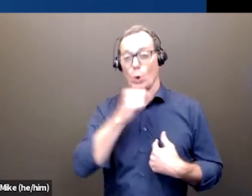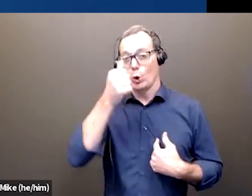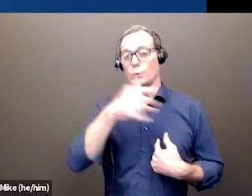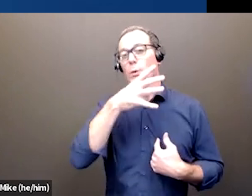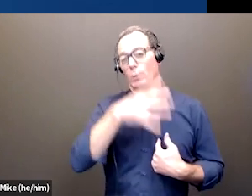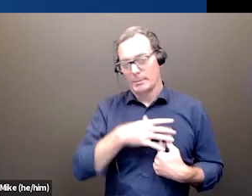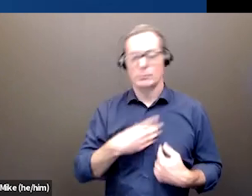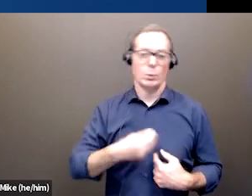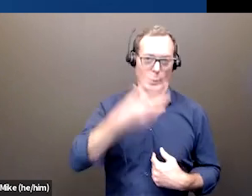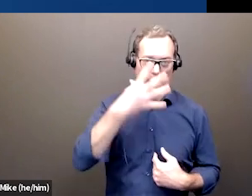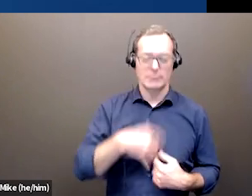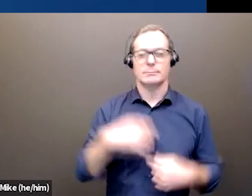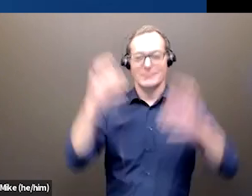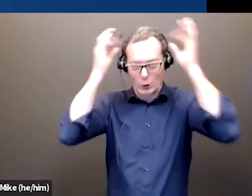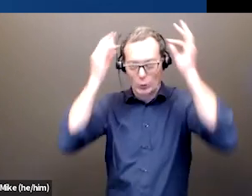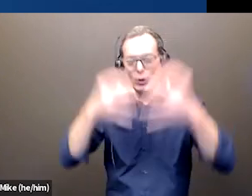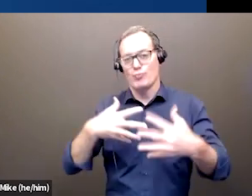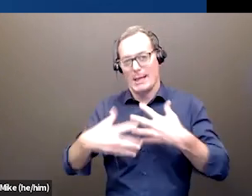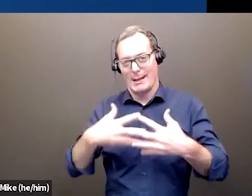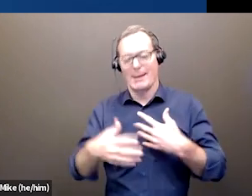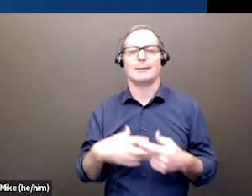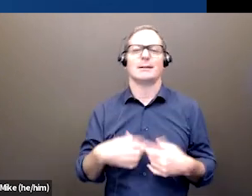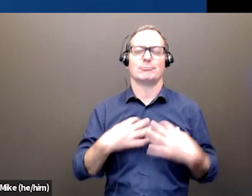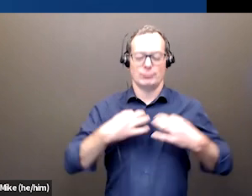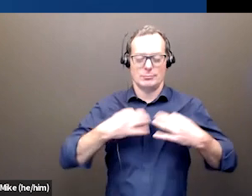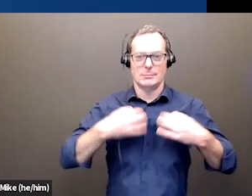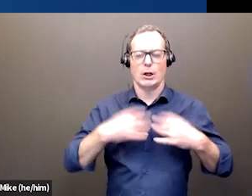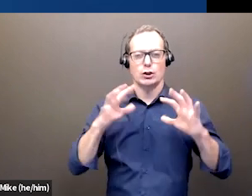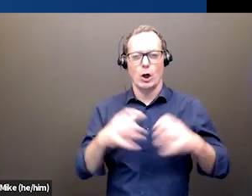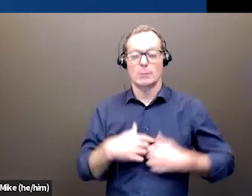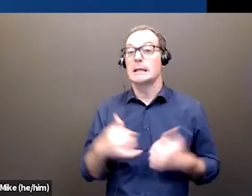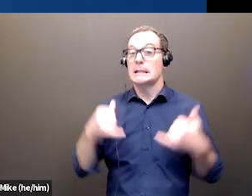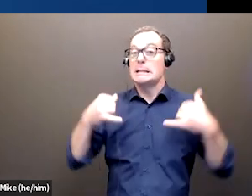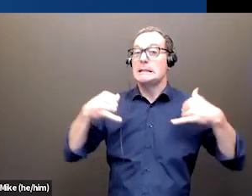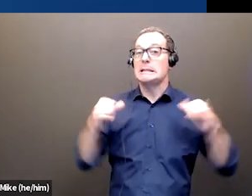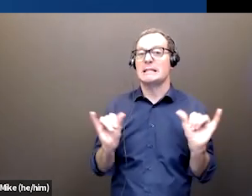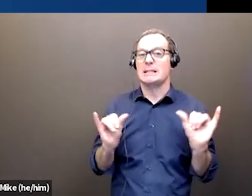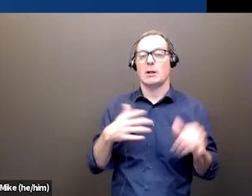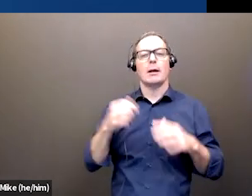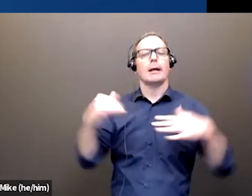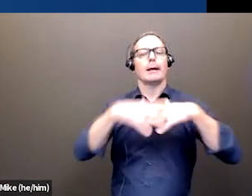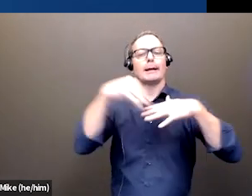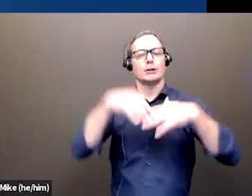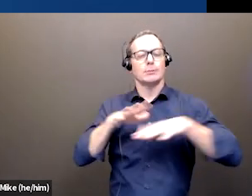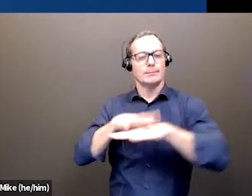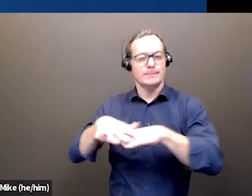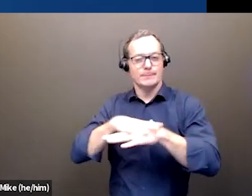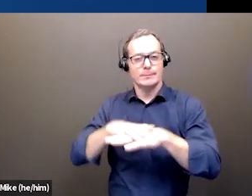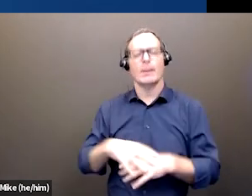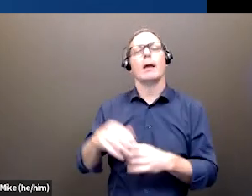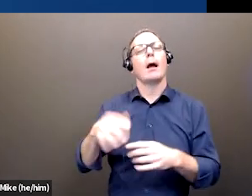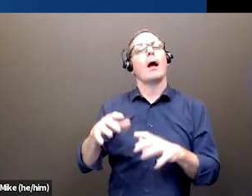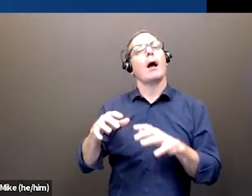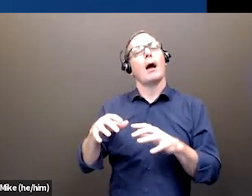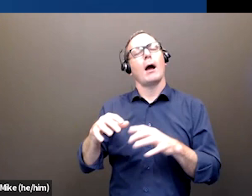hair wearing a dark top. I join you from the unceded territory of the Mi'kmaq people here in Unamaki, Cape Breton, the land